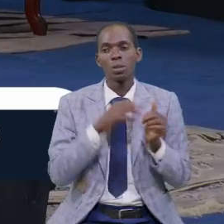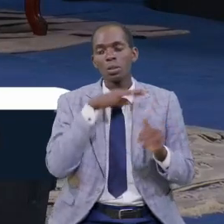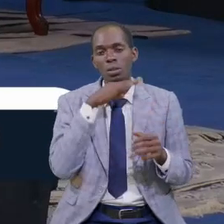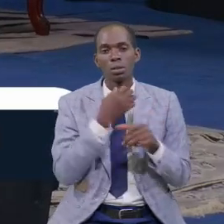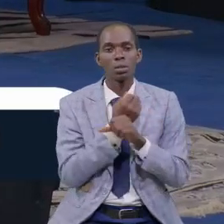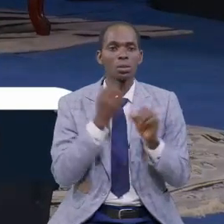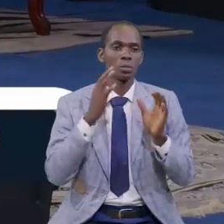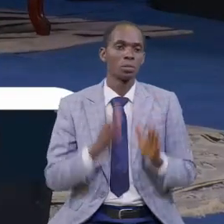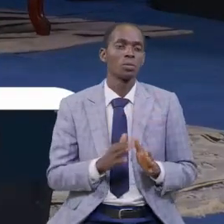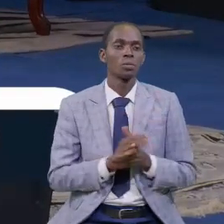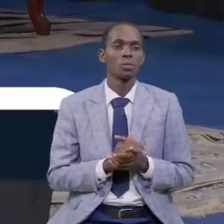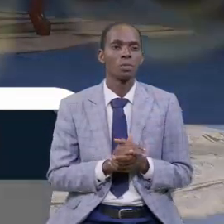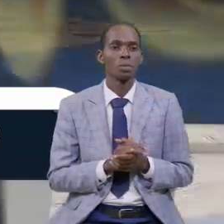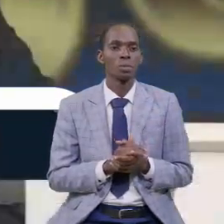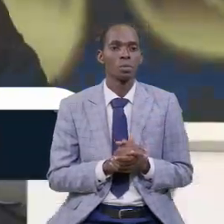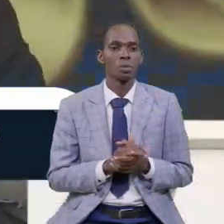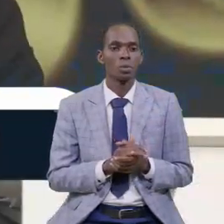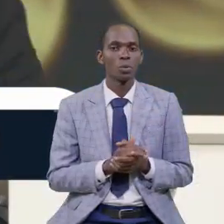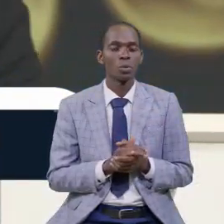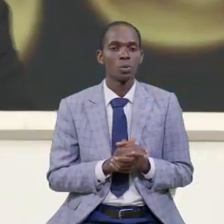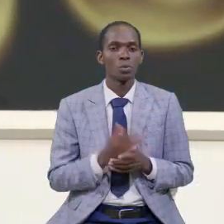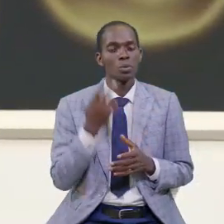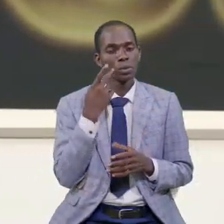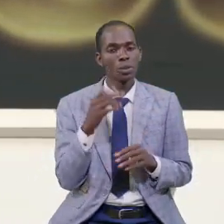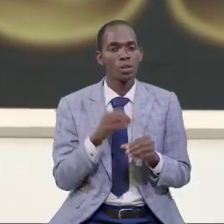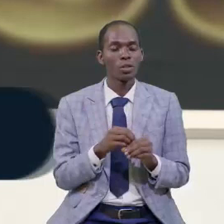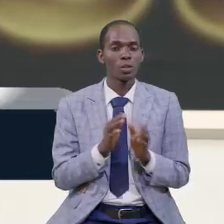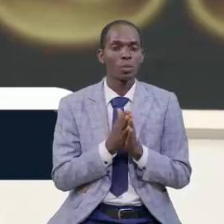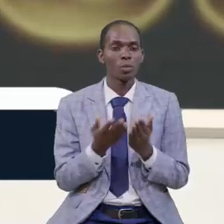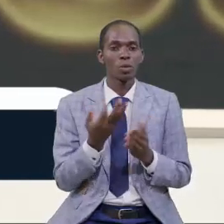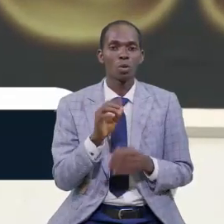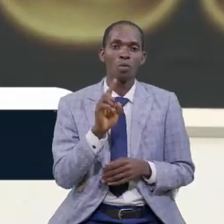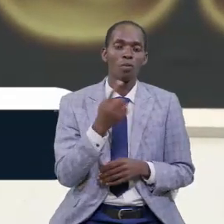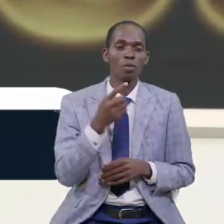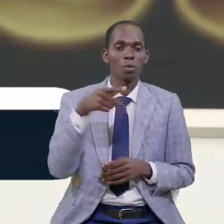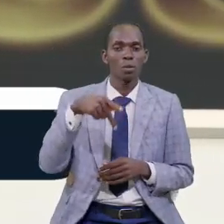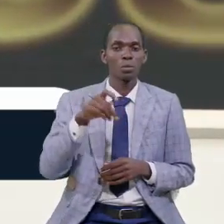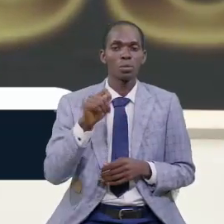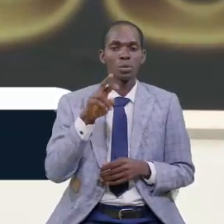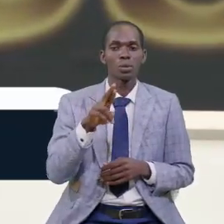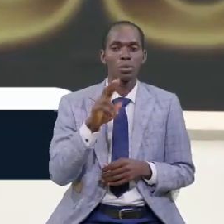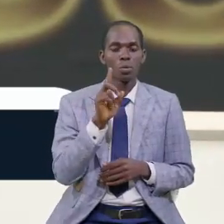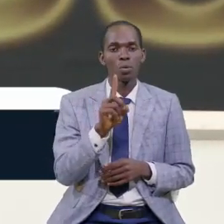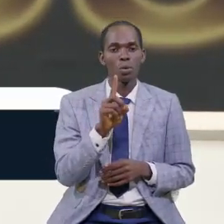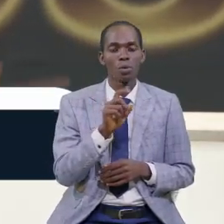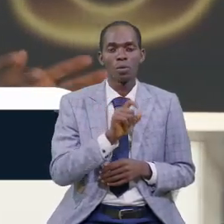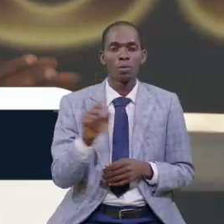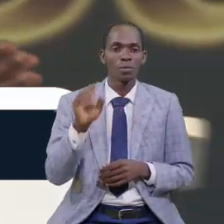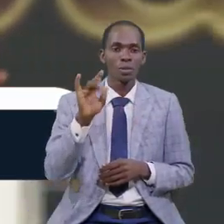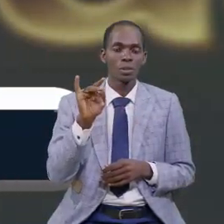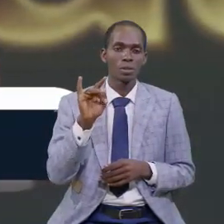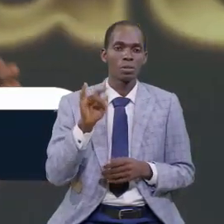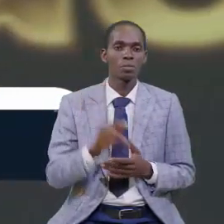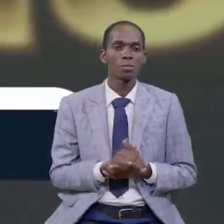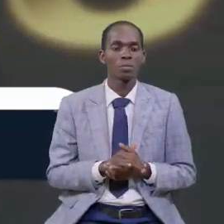We're told in 1 Peter chapter 1, verse 18. It